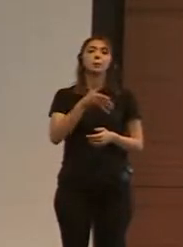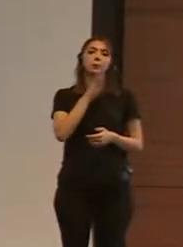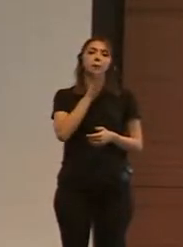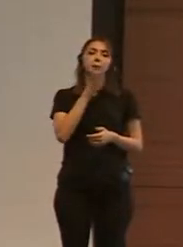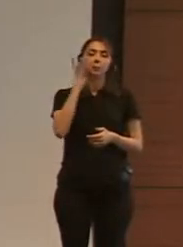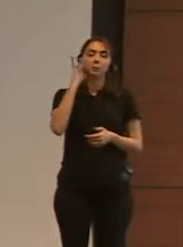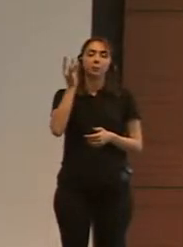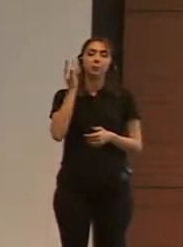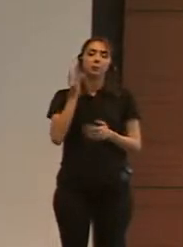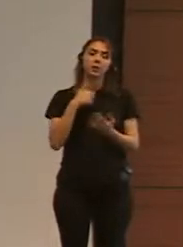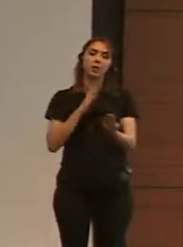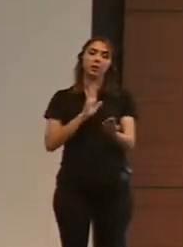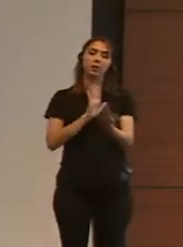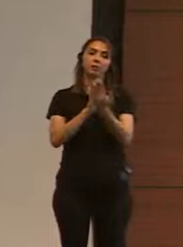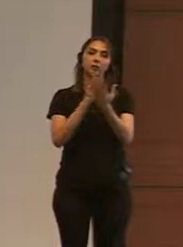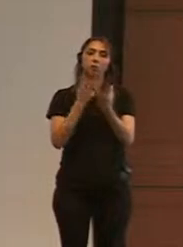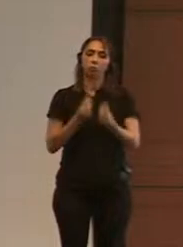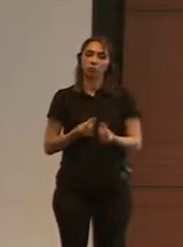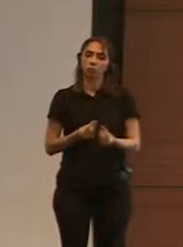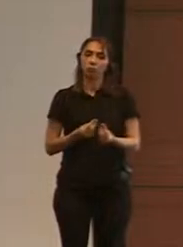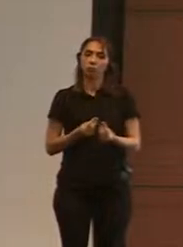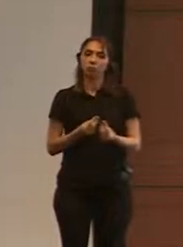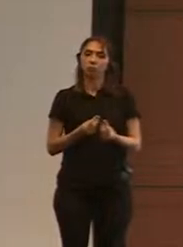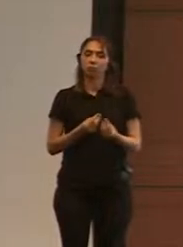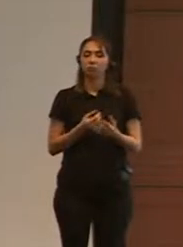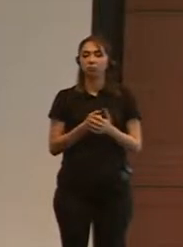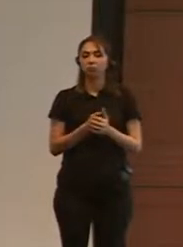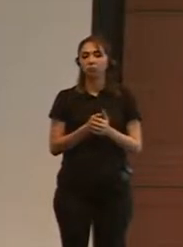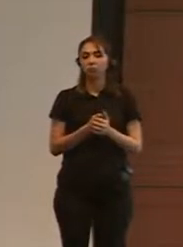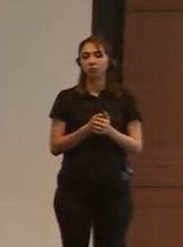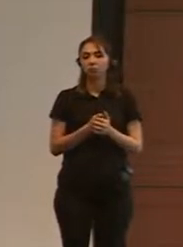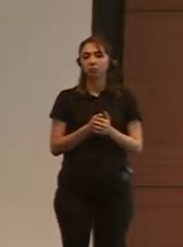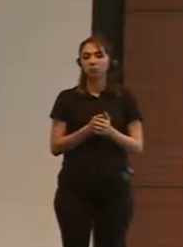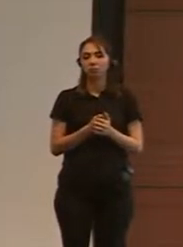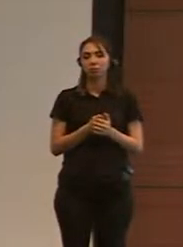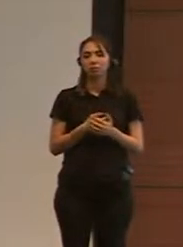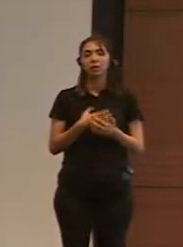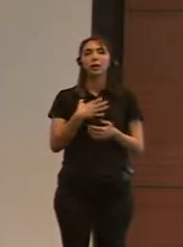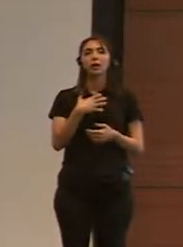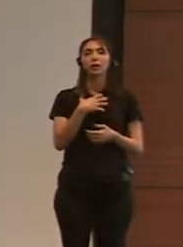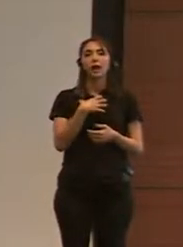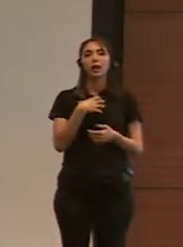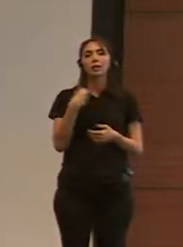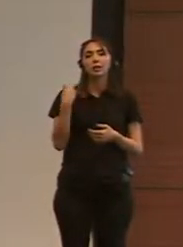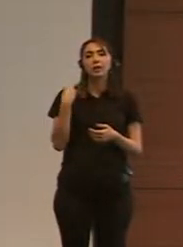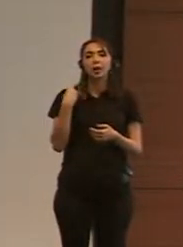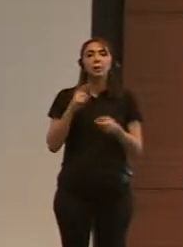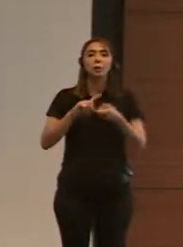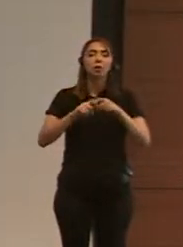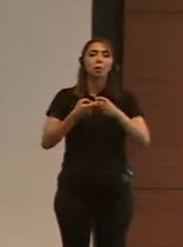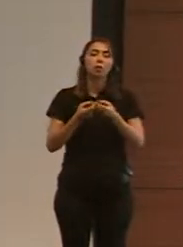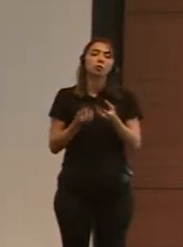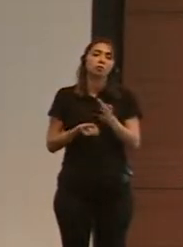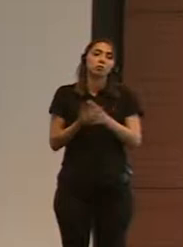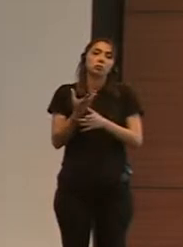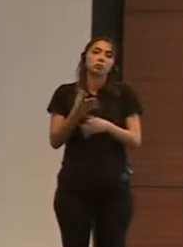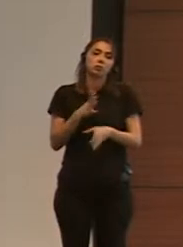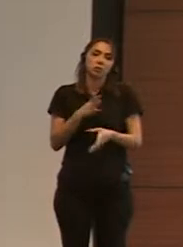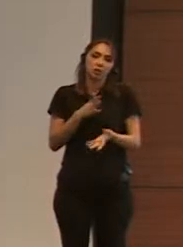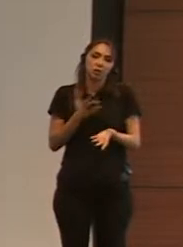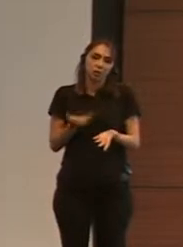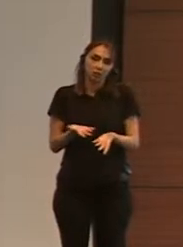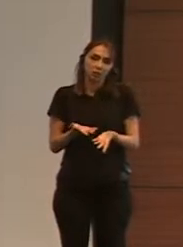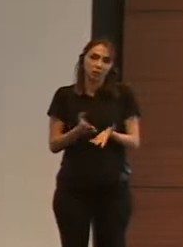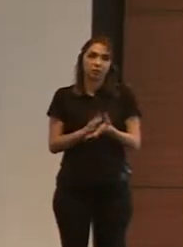technology so we are now facing a brand new technology it is a ground